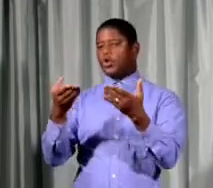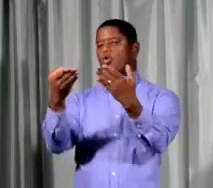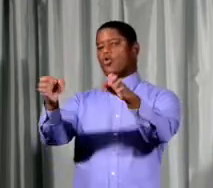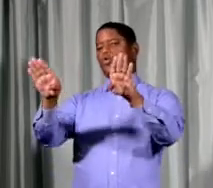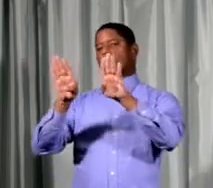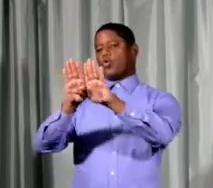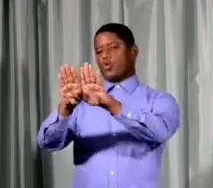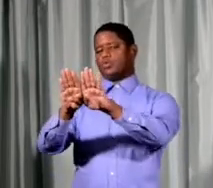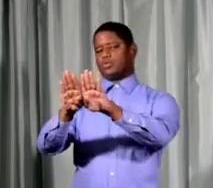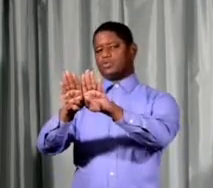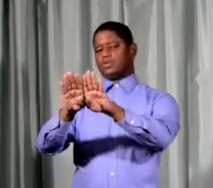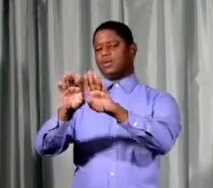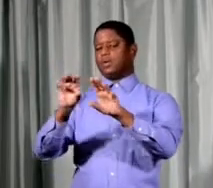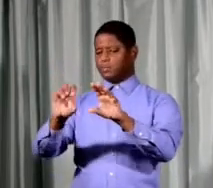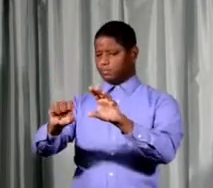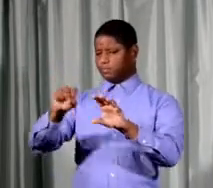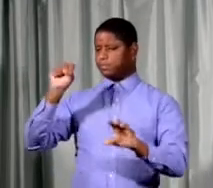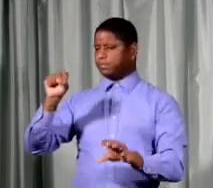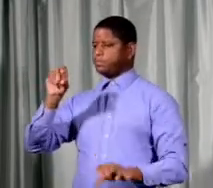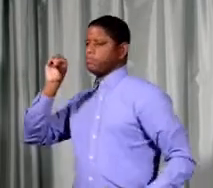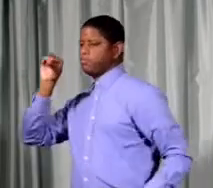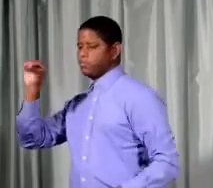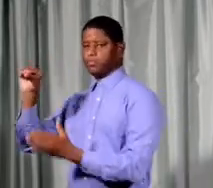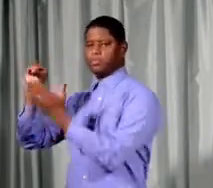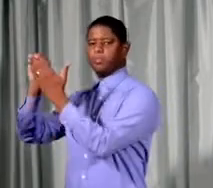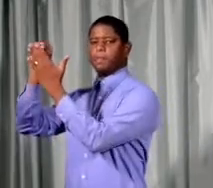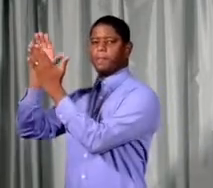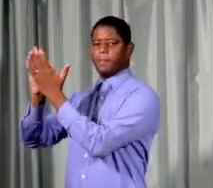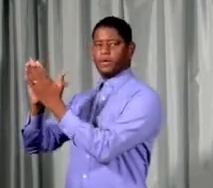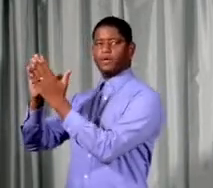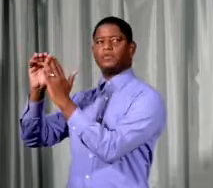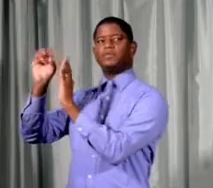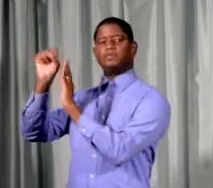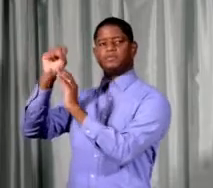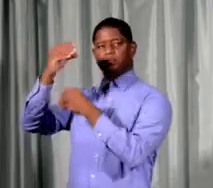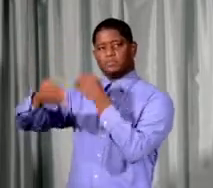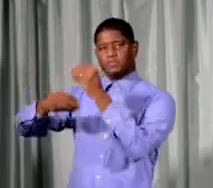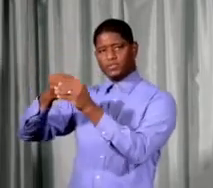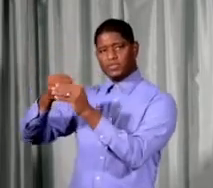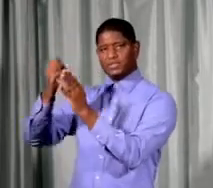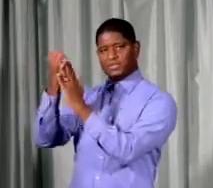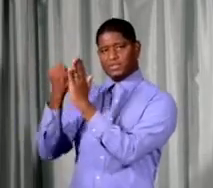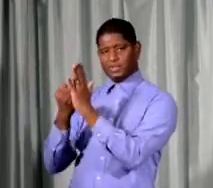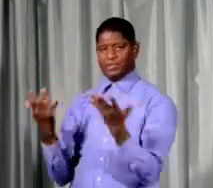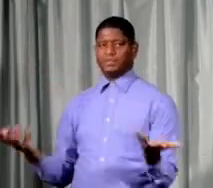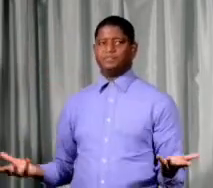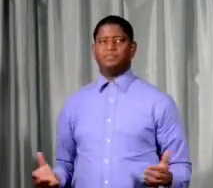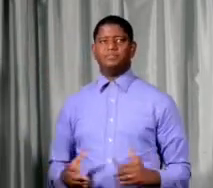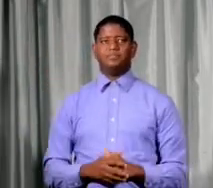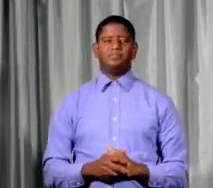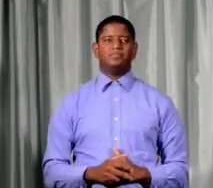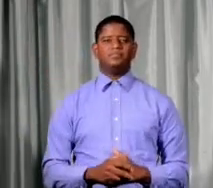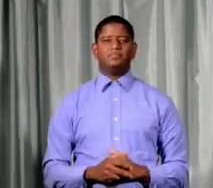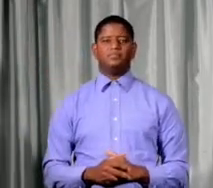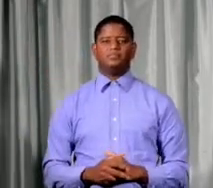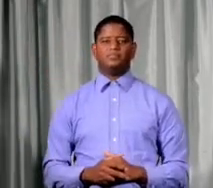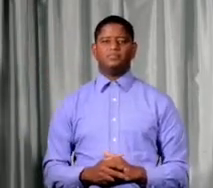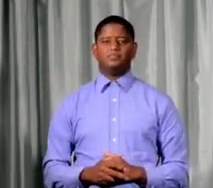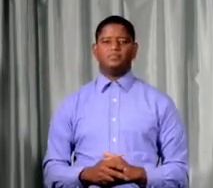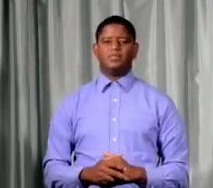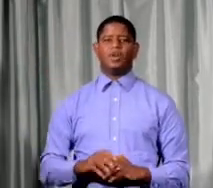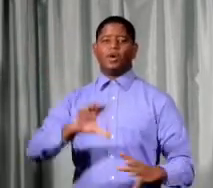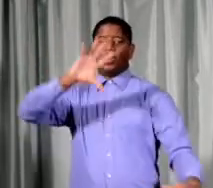And once you close off the accounts and you get the balances, it feeds into the financial statements.